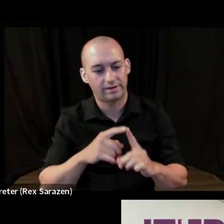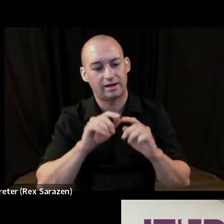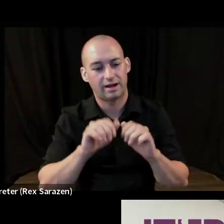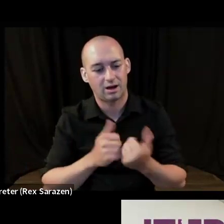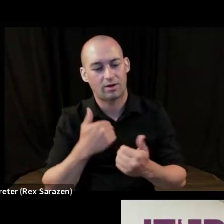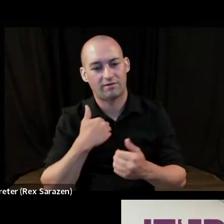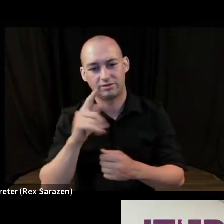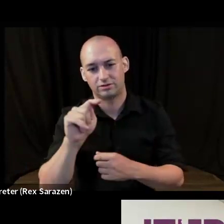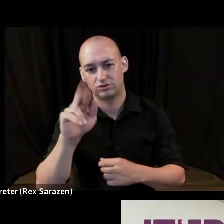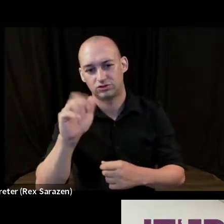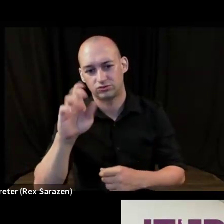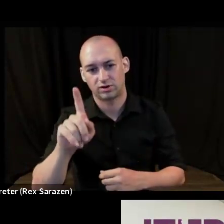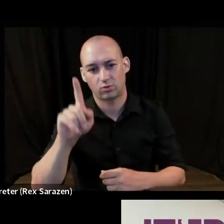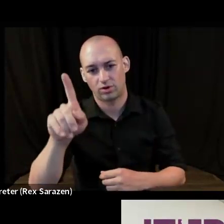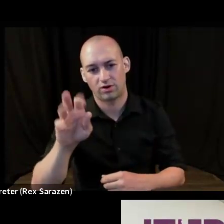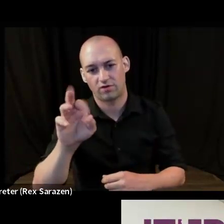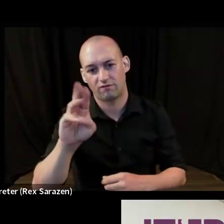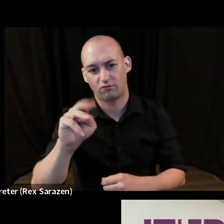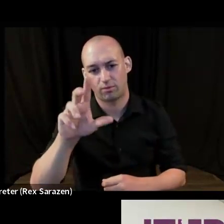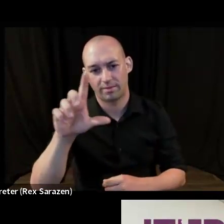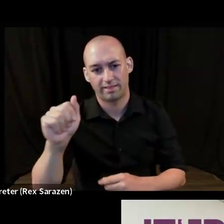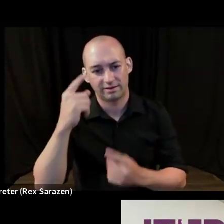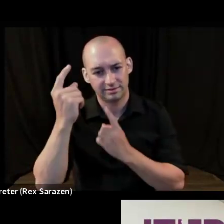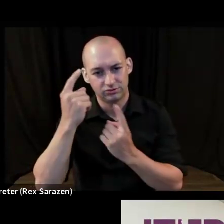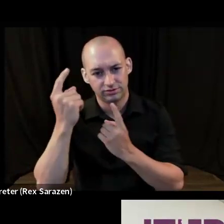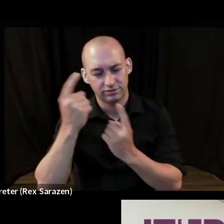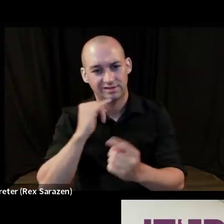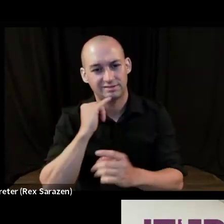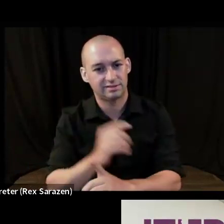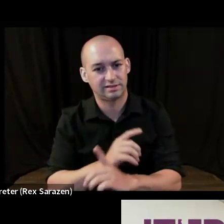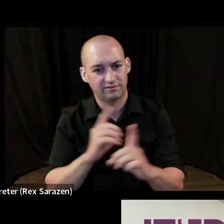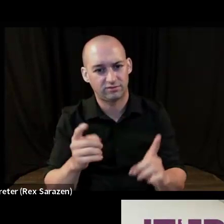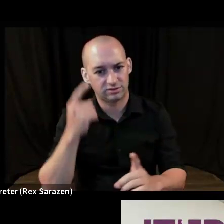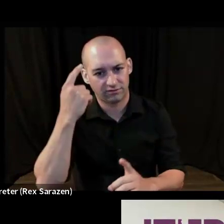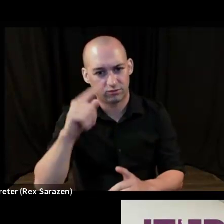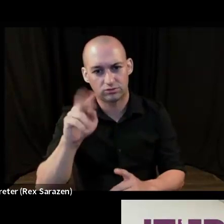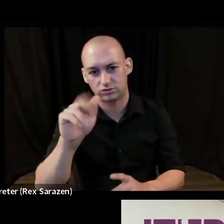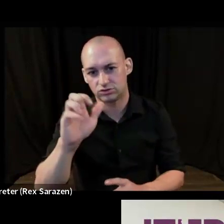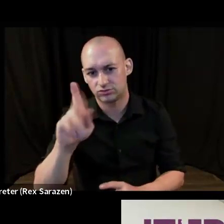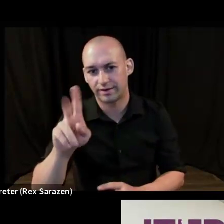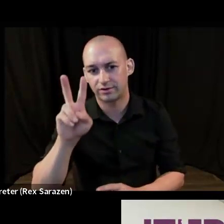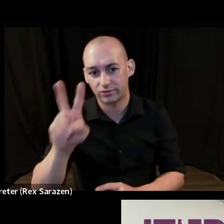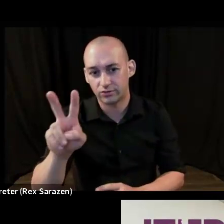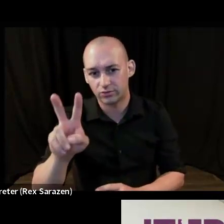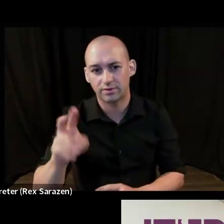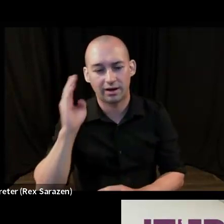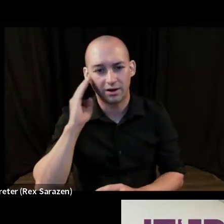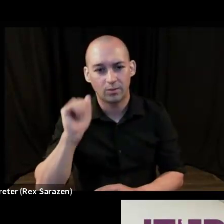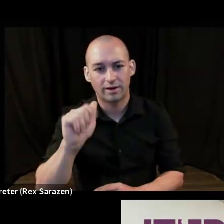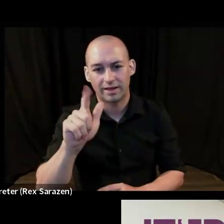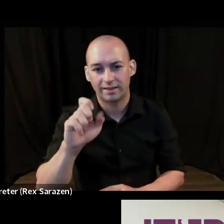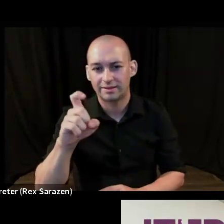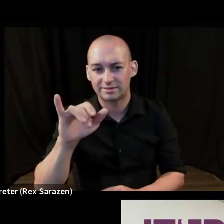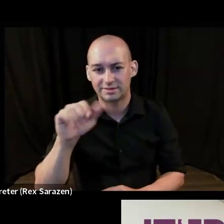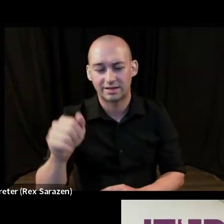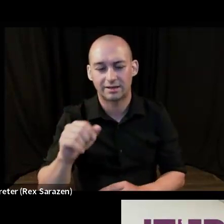1 formula considerations. Is there a difference for track 2? I know that Alex, you had put up there's